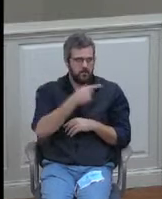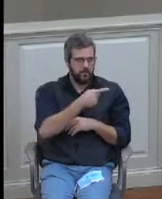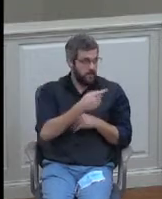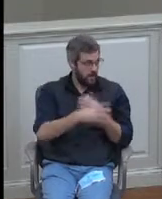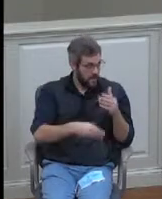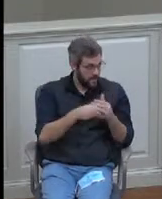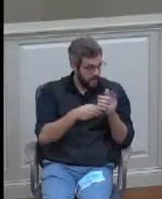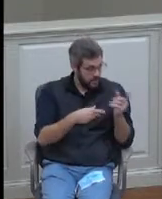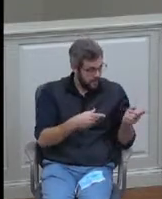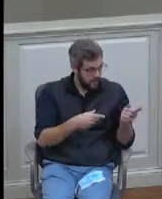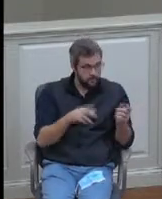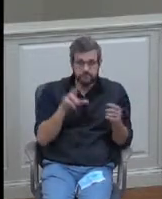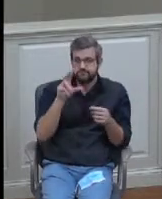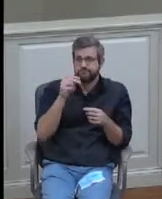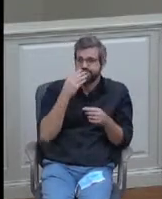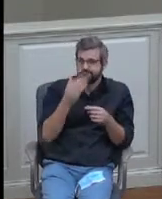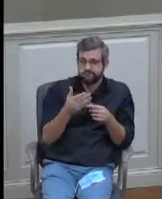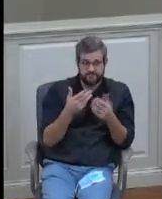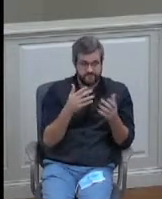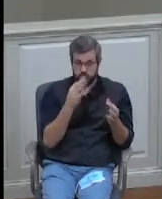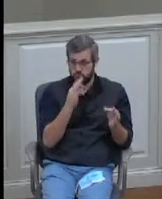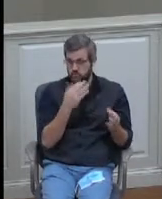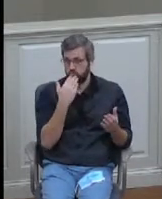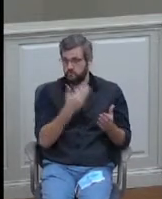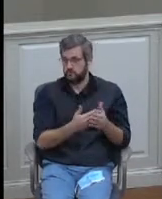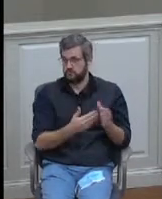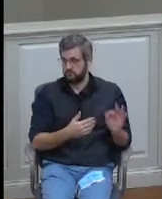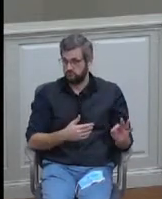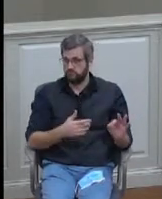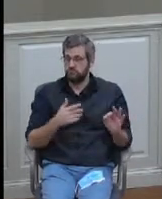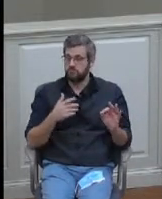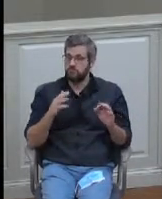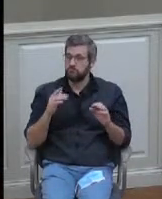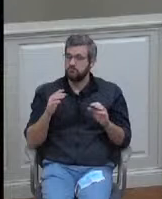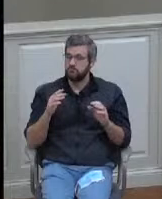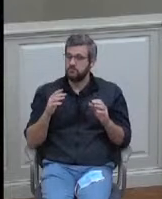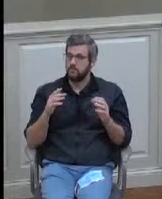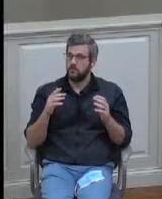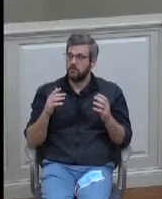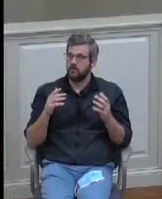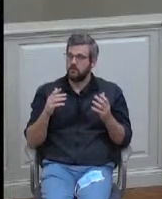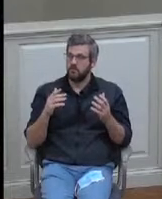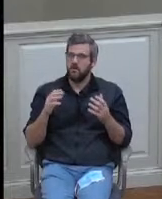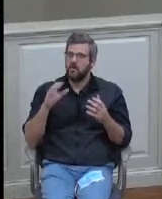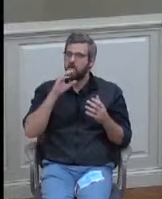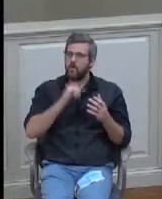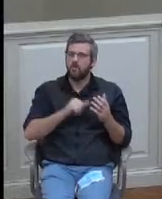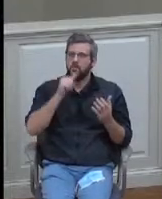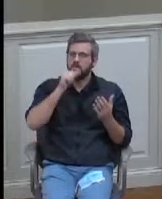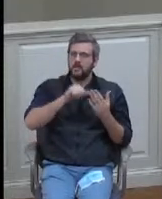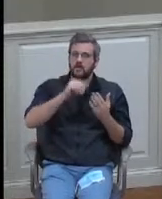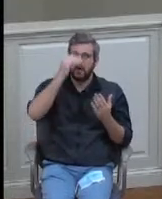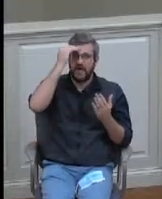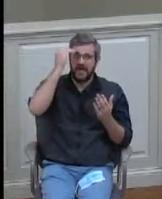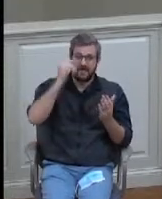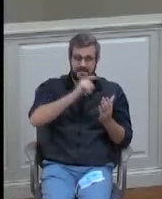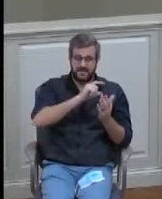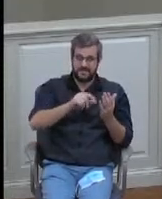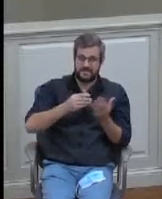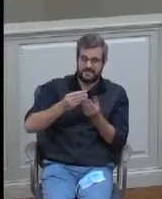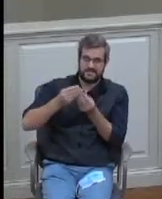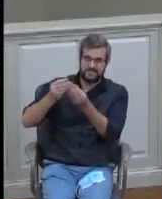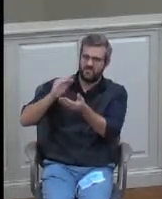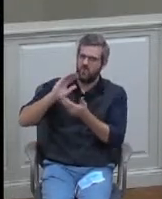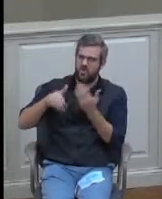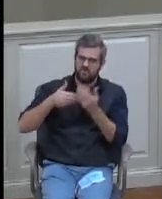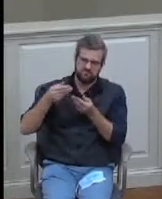wants to add? No, thank you. You did good. We had given them all of our old letterhead. Some of the letterhead that we've